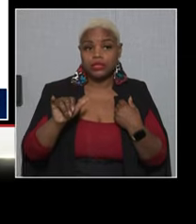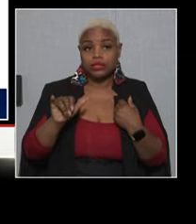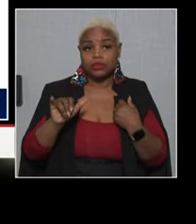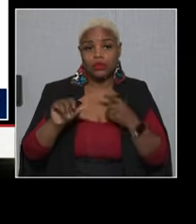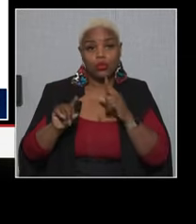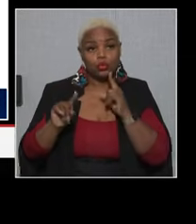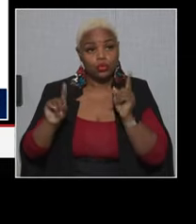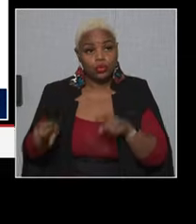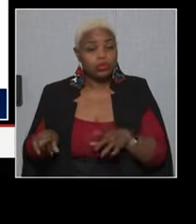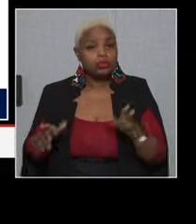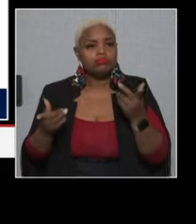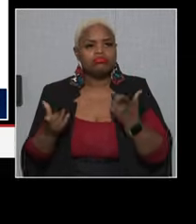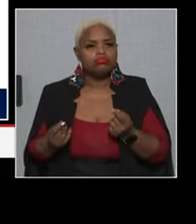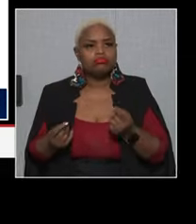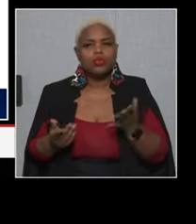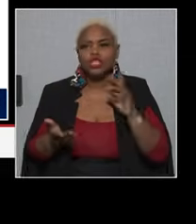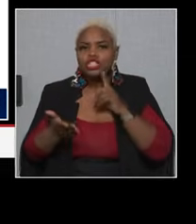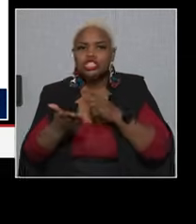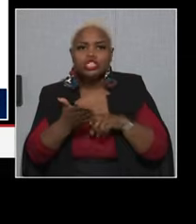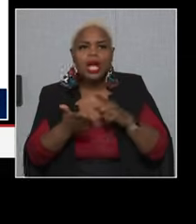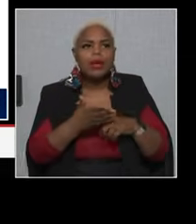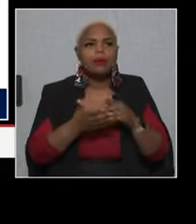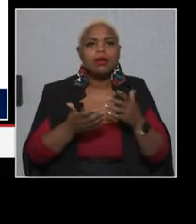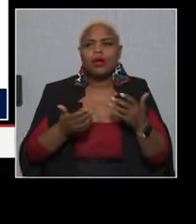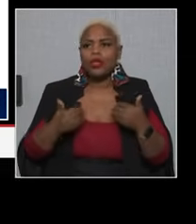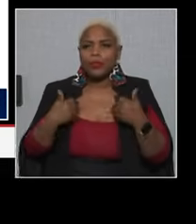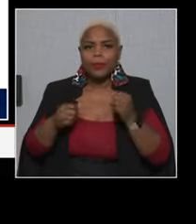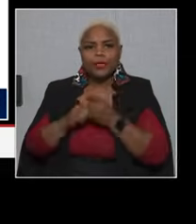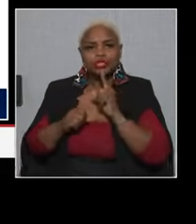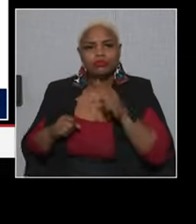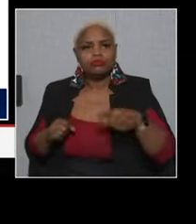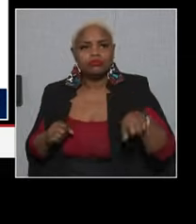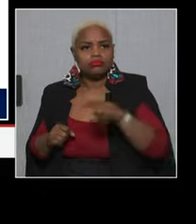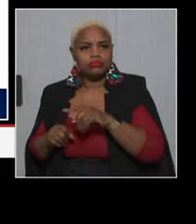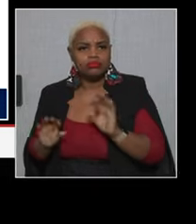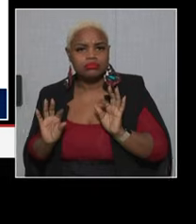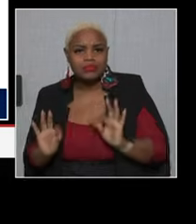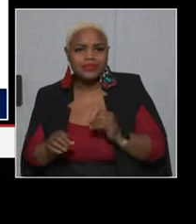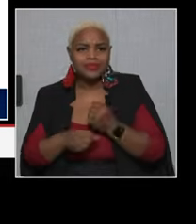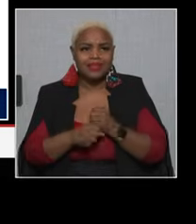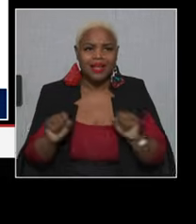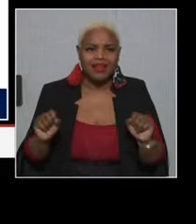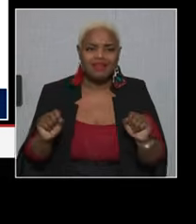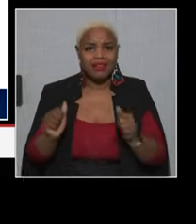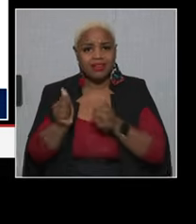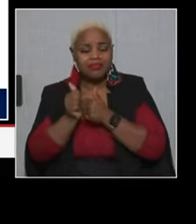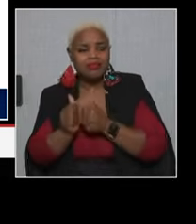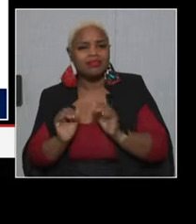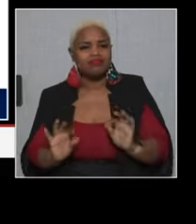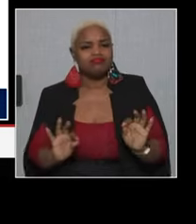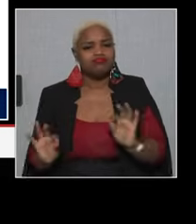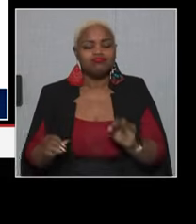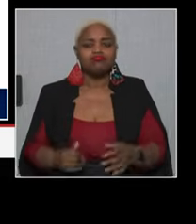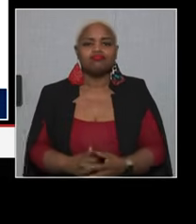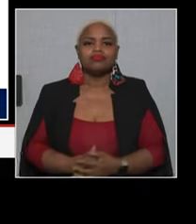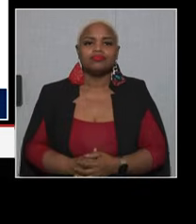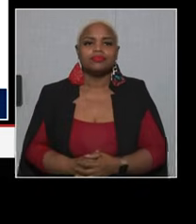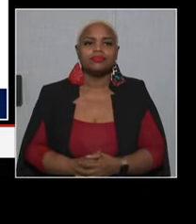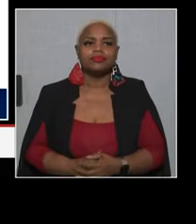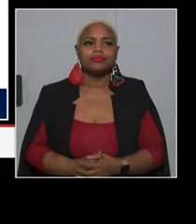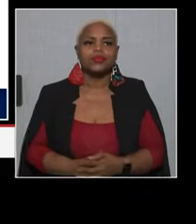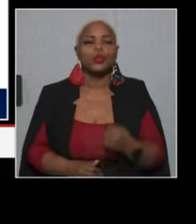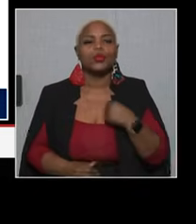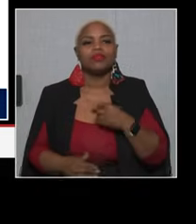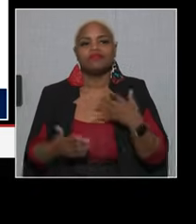criminal justice system, ensuring that they are in compliance with the sentencing guidelines. And we have spoke at